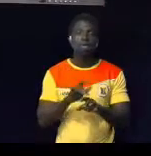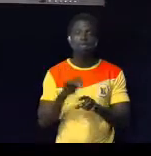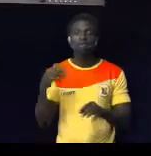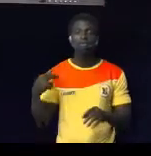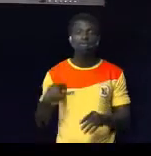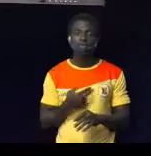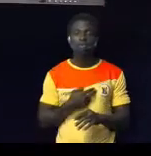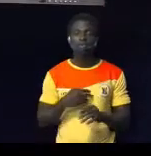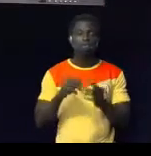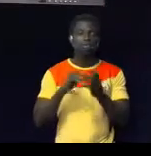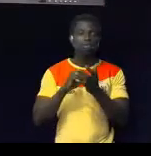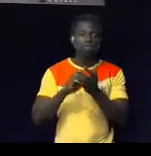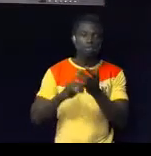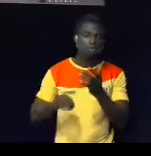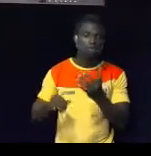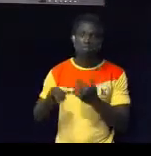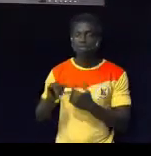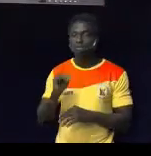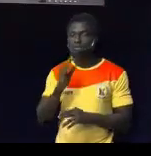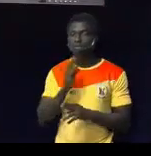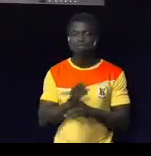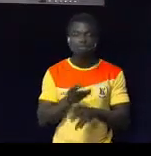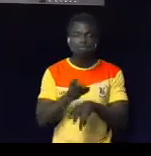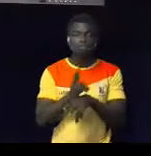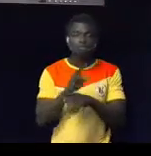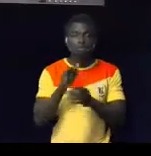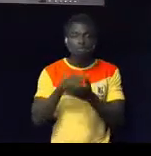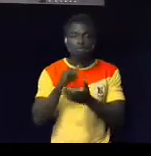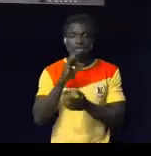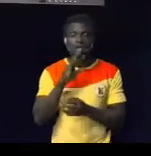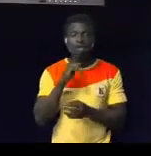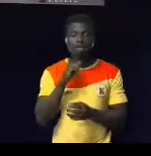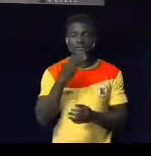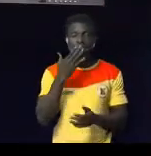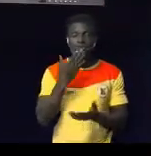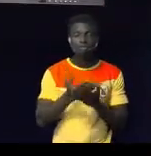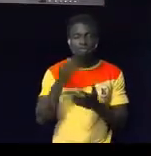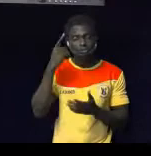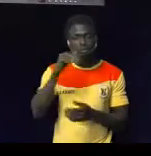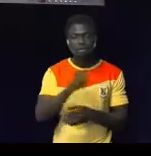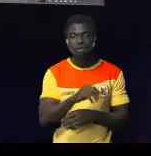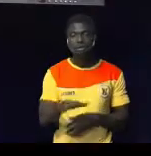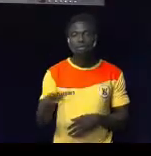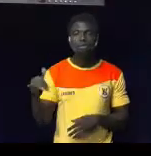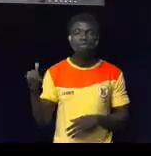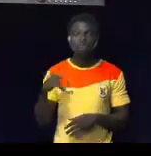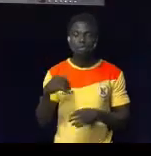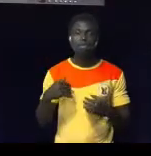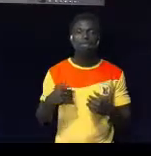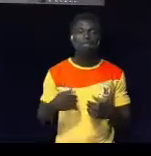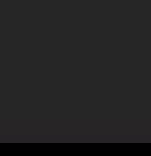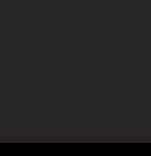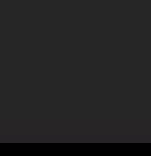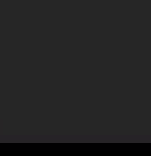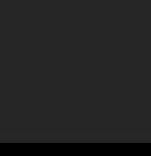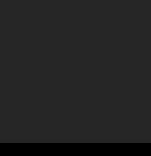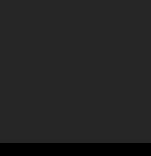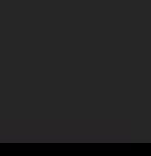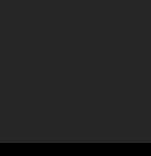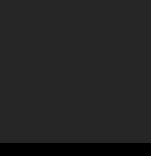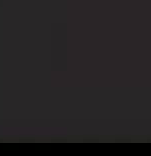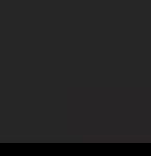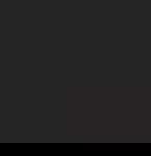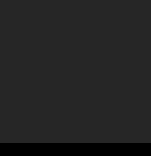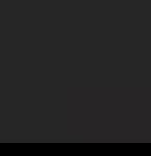us negatively. Some videos that are not suitable for a child, they have access to it and it